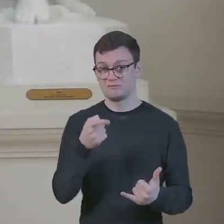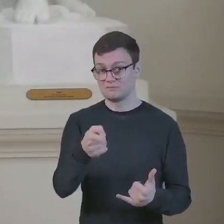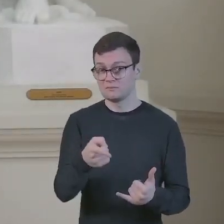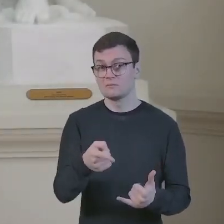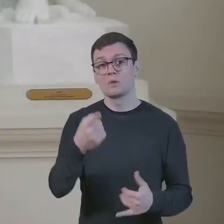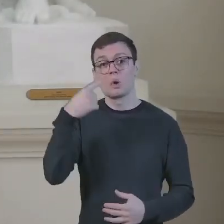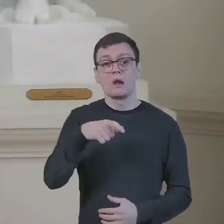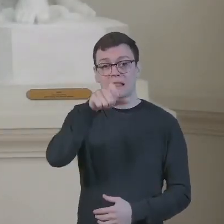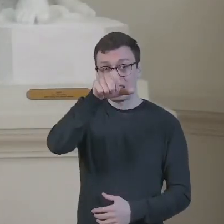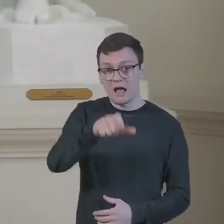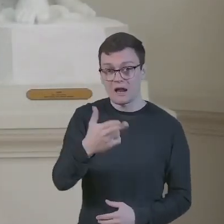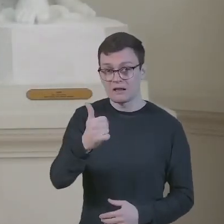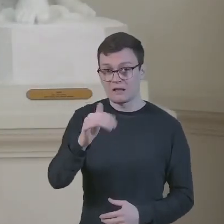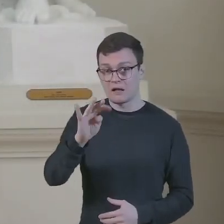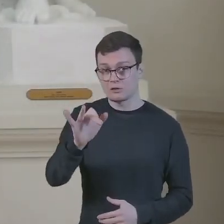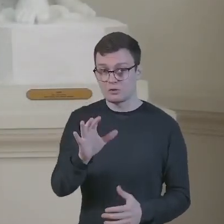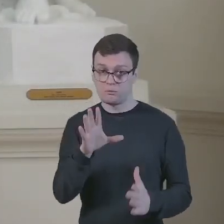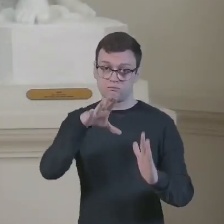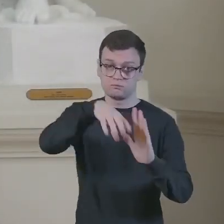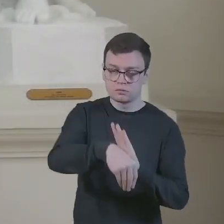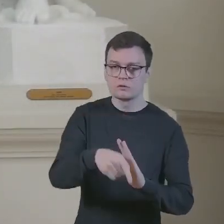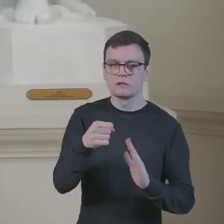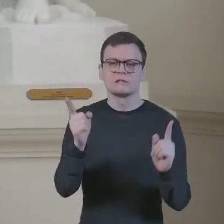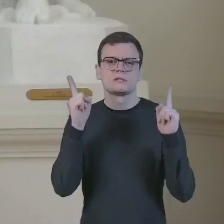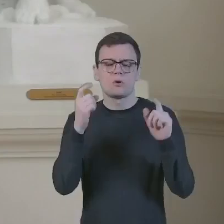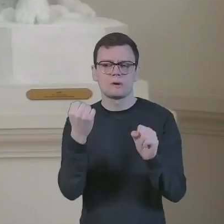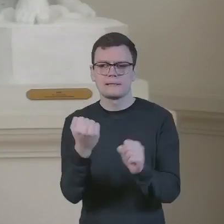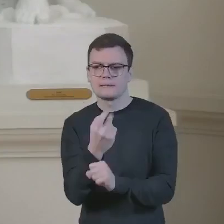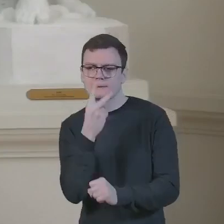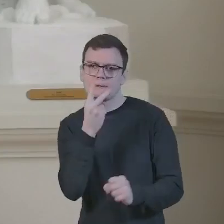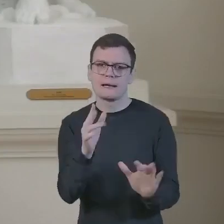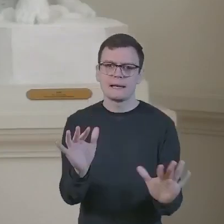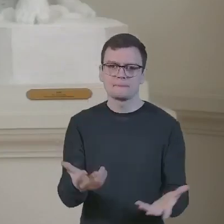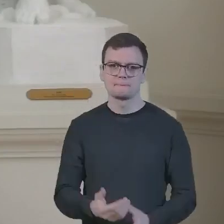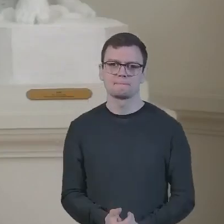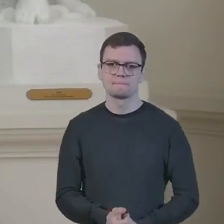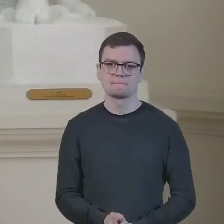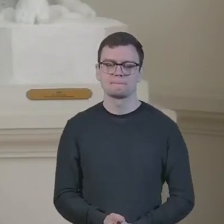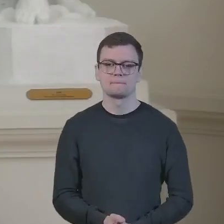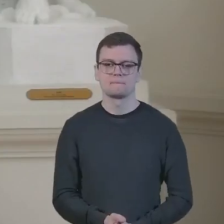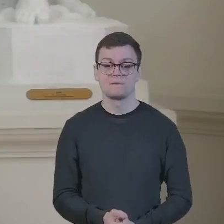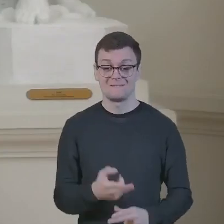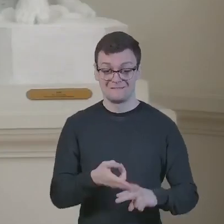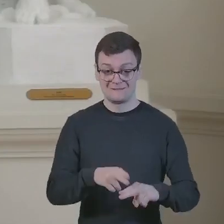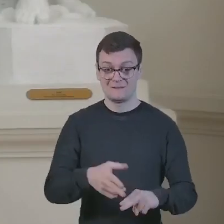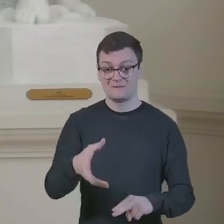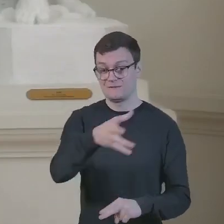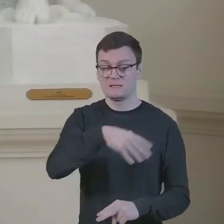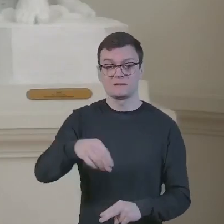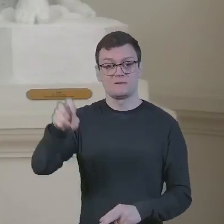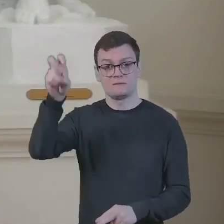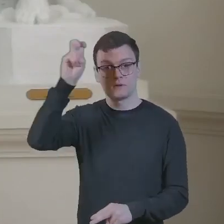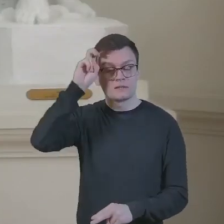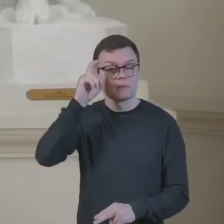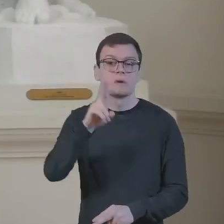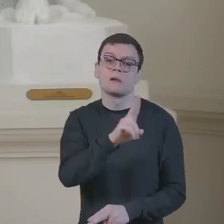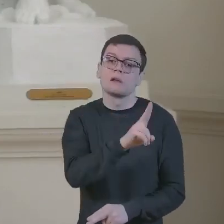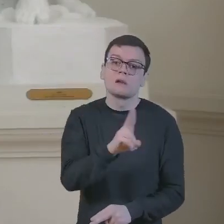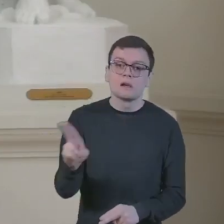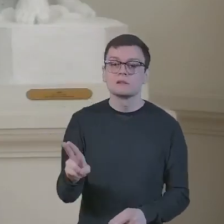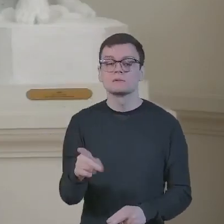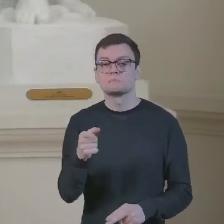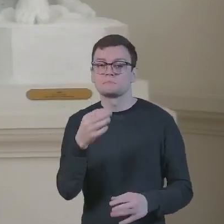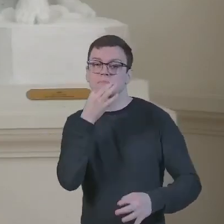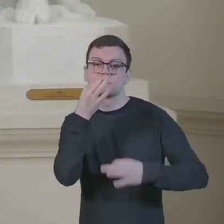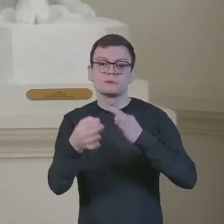lens, from a security perspective. Therefore, all freedom-loving nations in our continent who want to contribute to